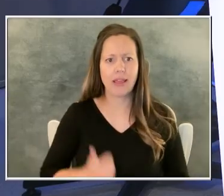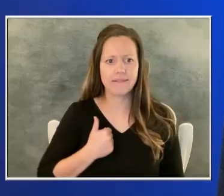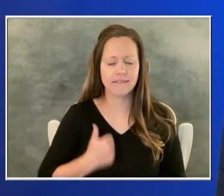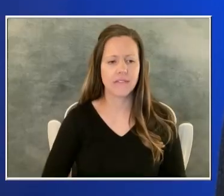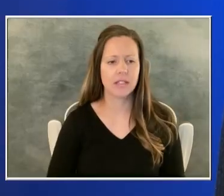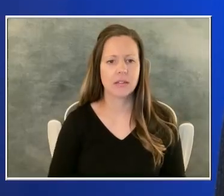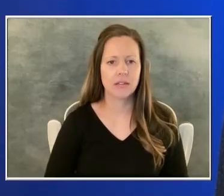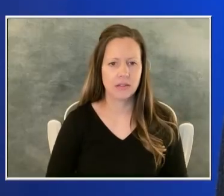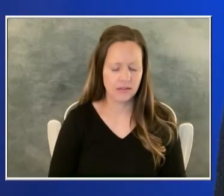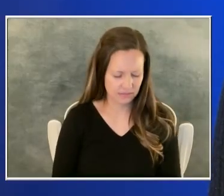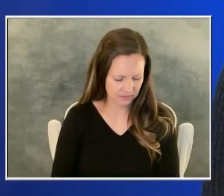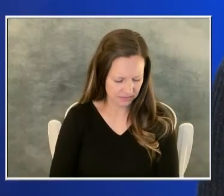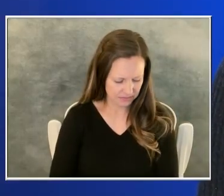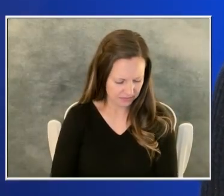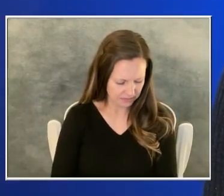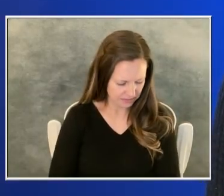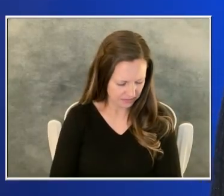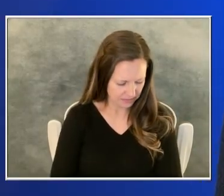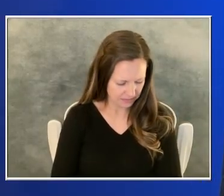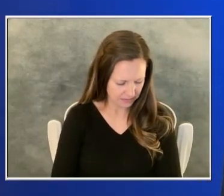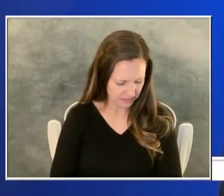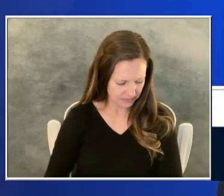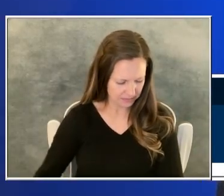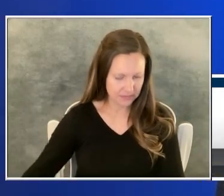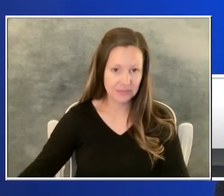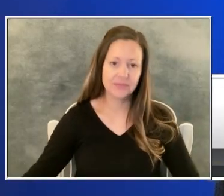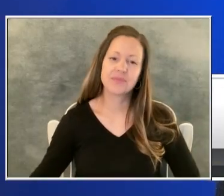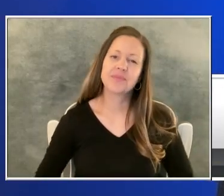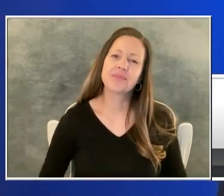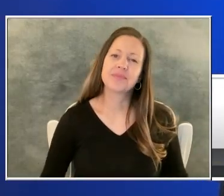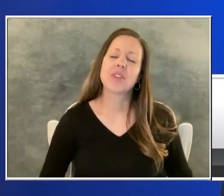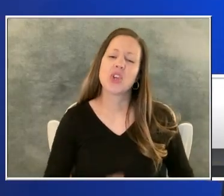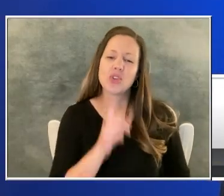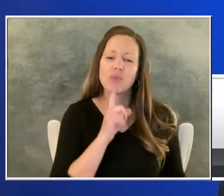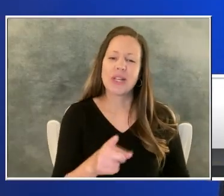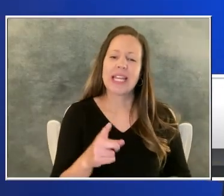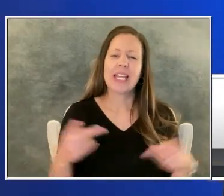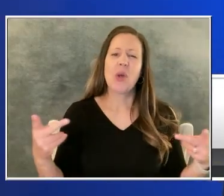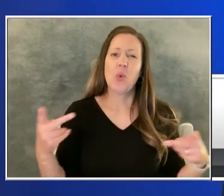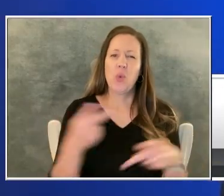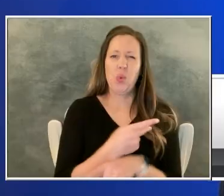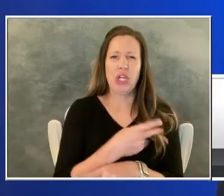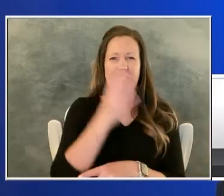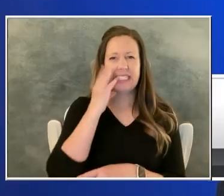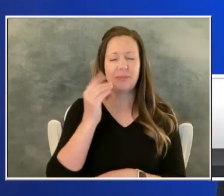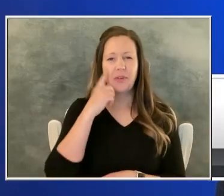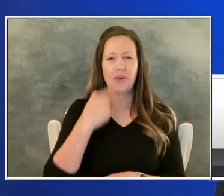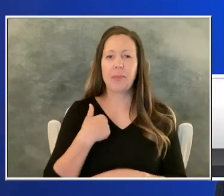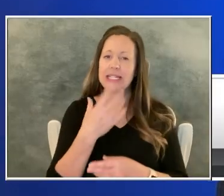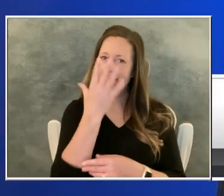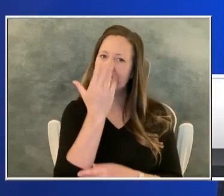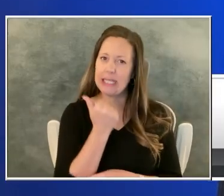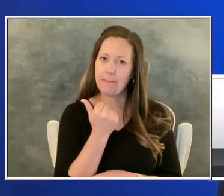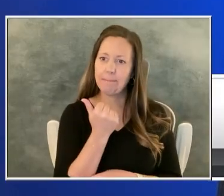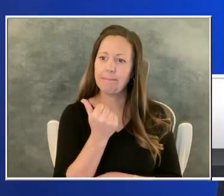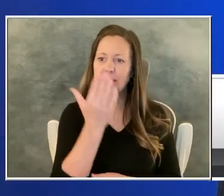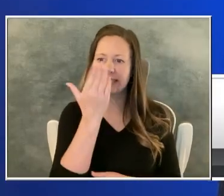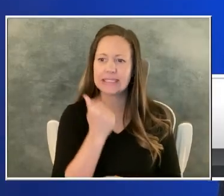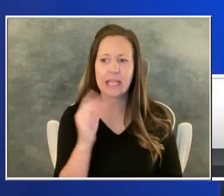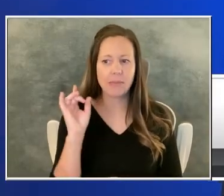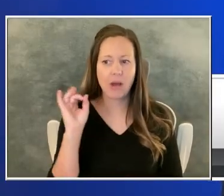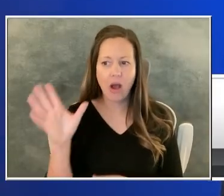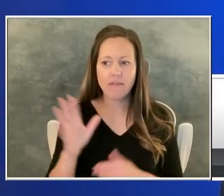most impact that I had was really sleeping. I was not able to sleep well. It just was